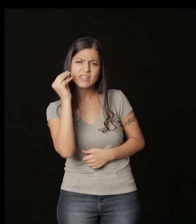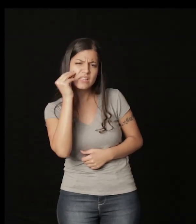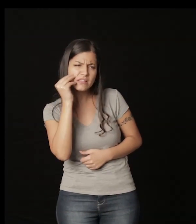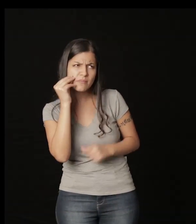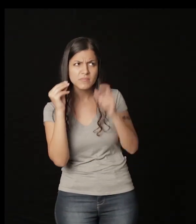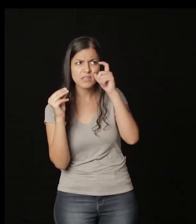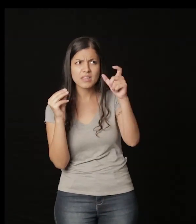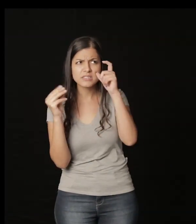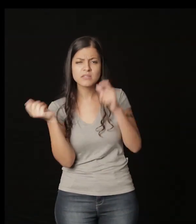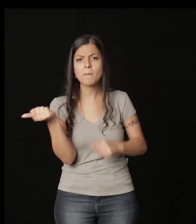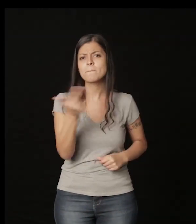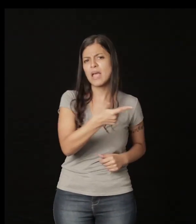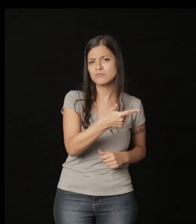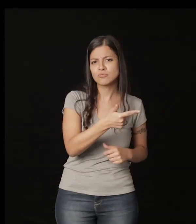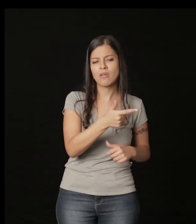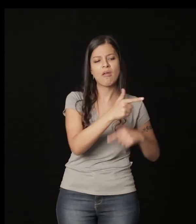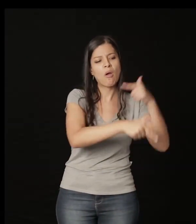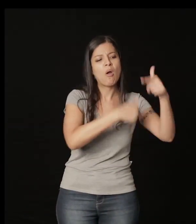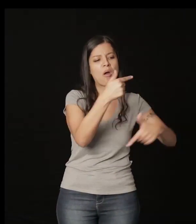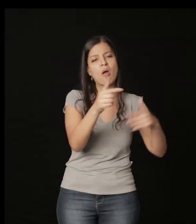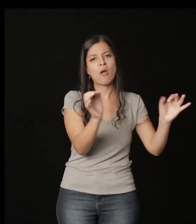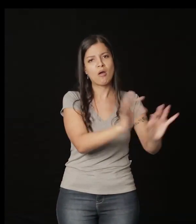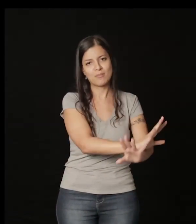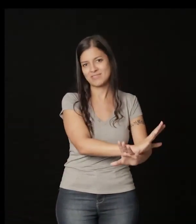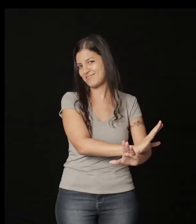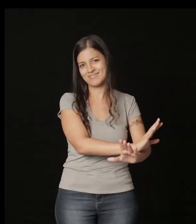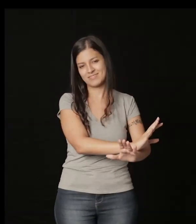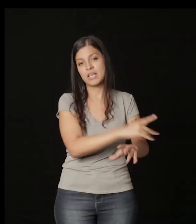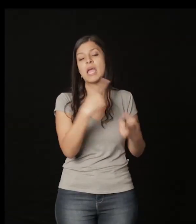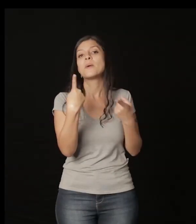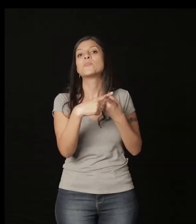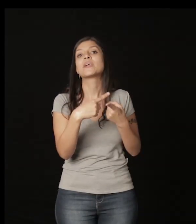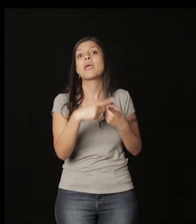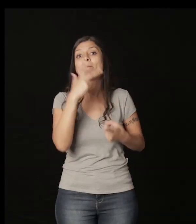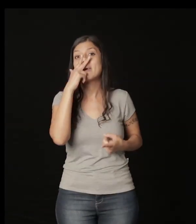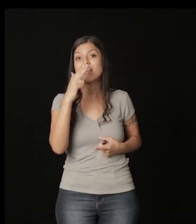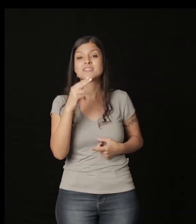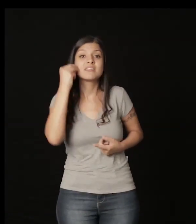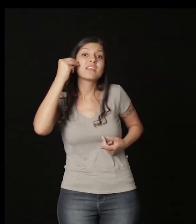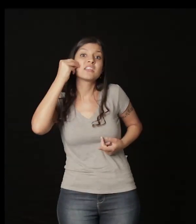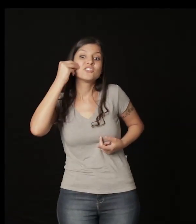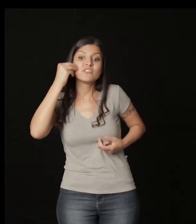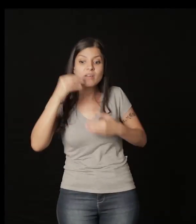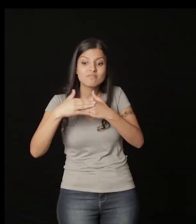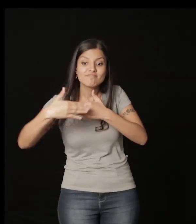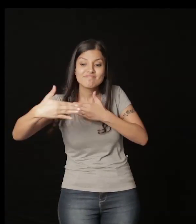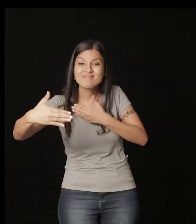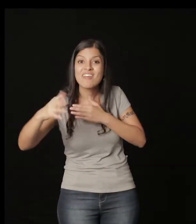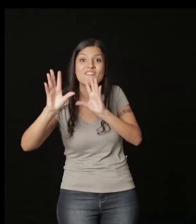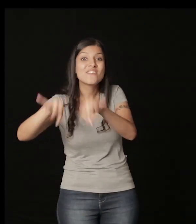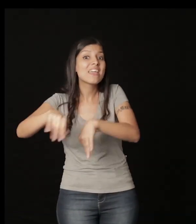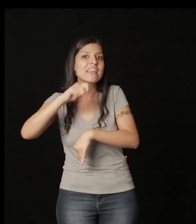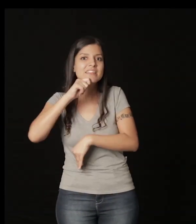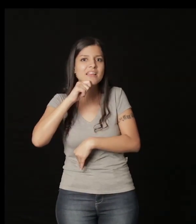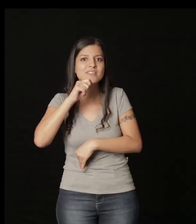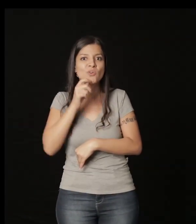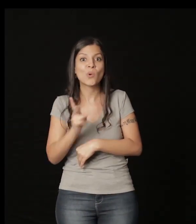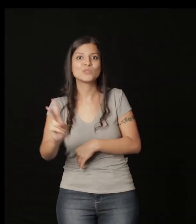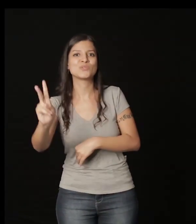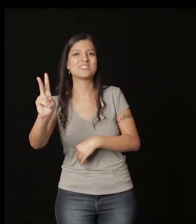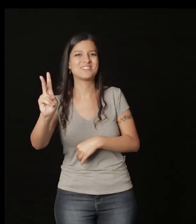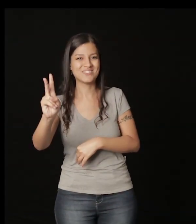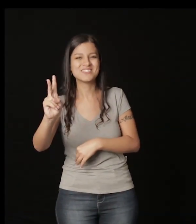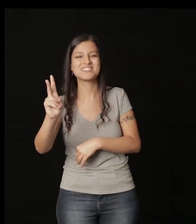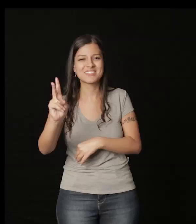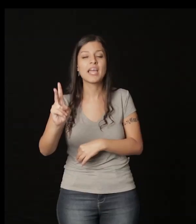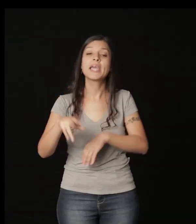attempts is more interesting than the idea of a piece of work, because it suggests that something's not finished. Yeah,